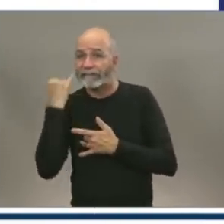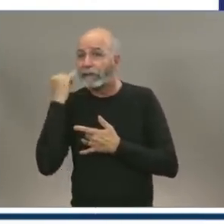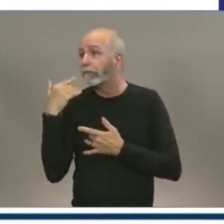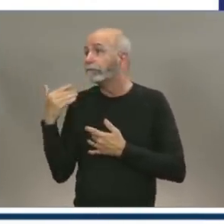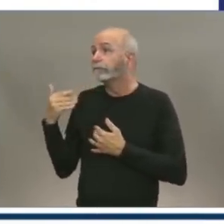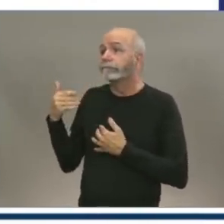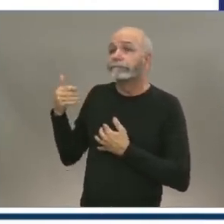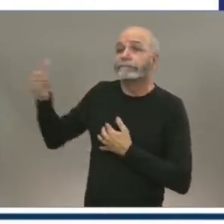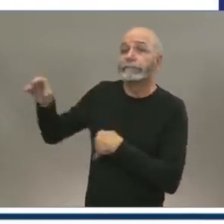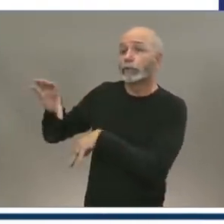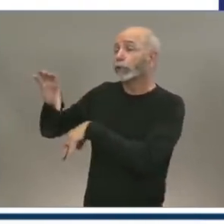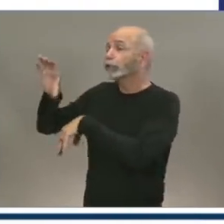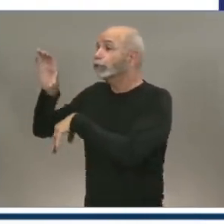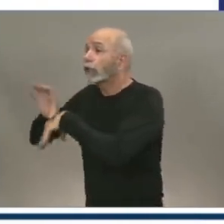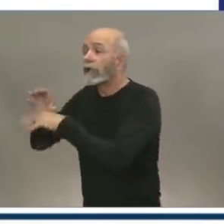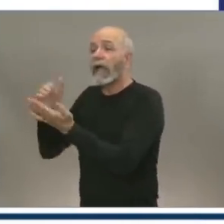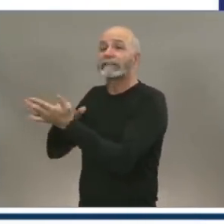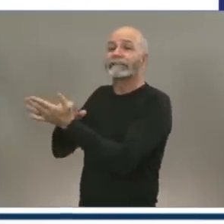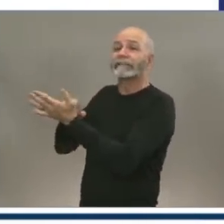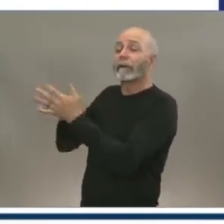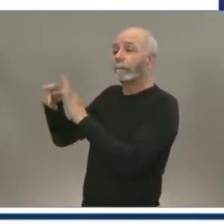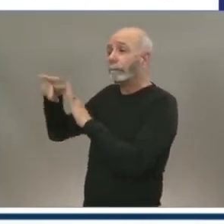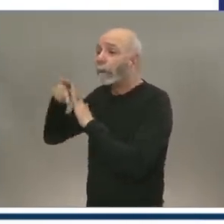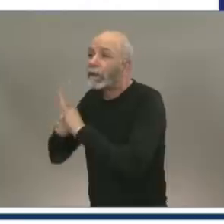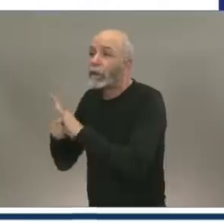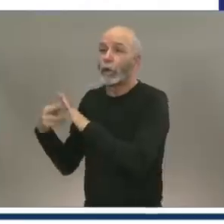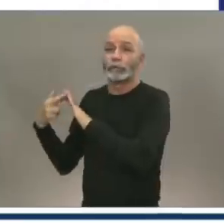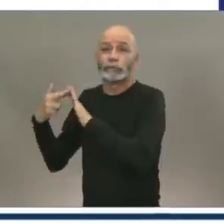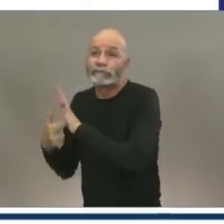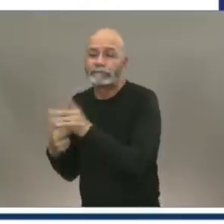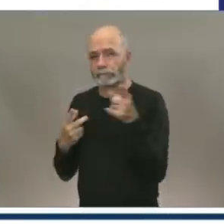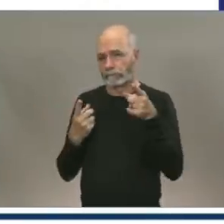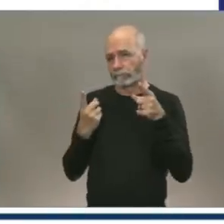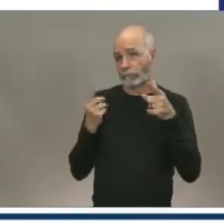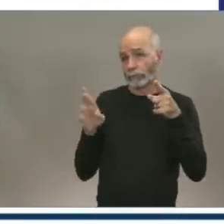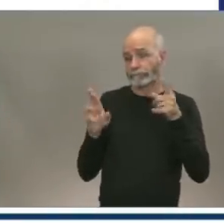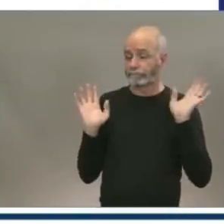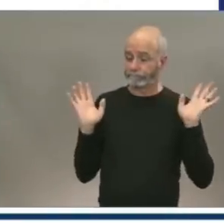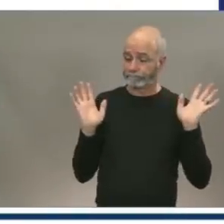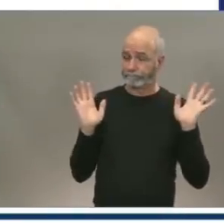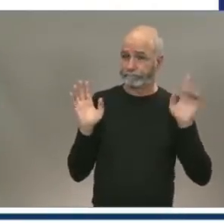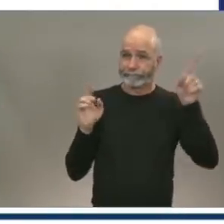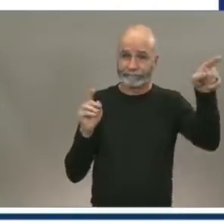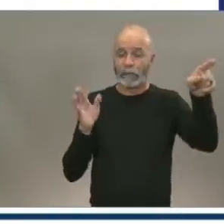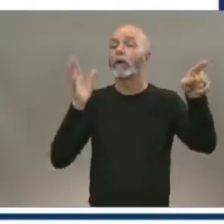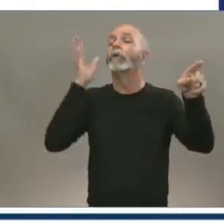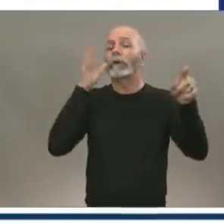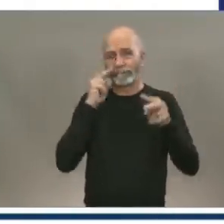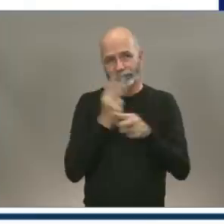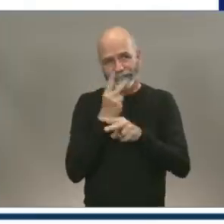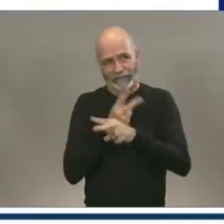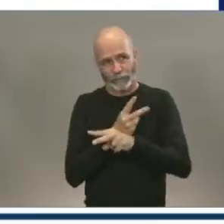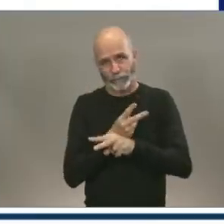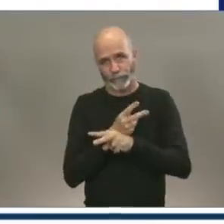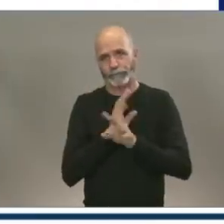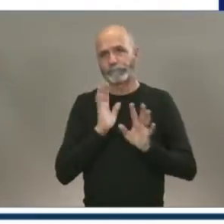enough? Well, I'll let Dr. Strang come in, but this has been the topic of discussion. I think